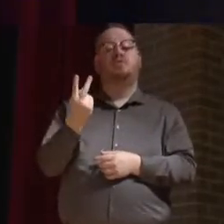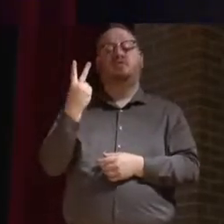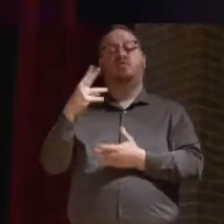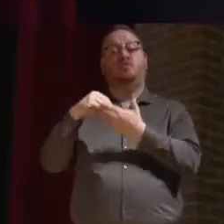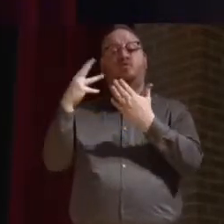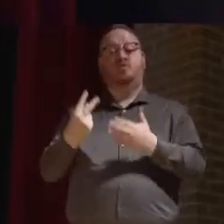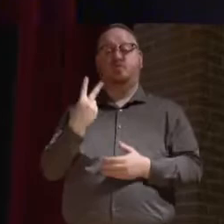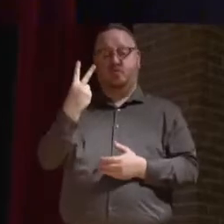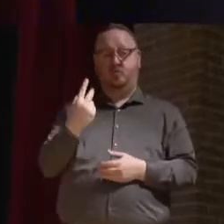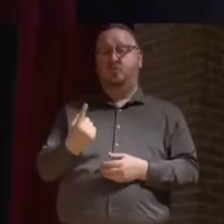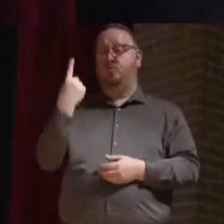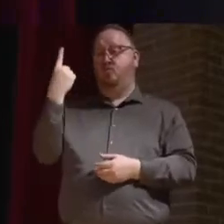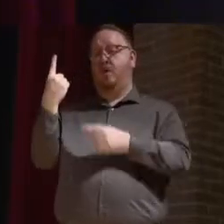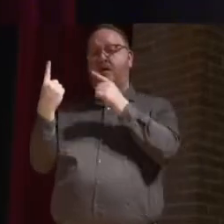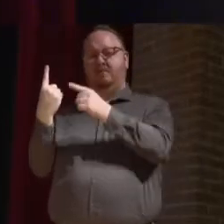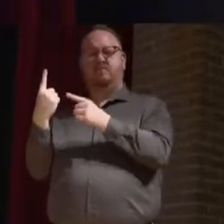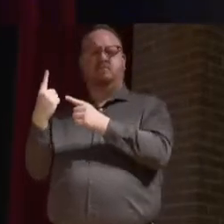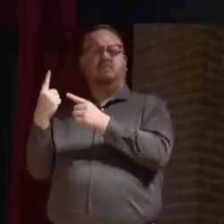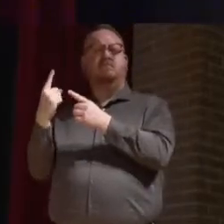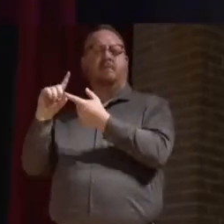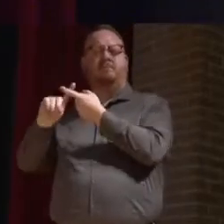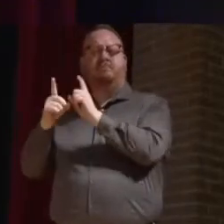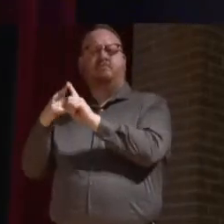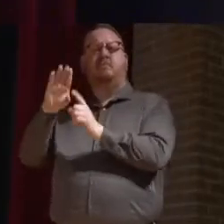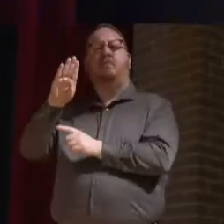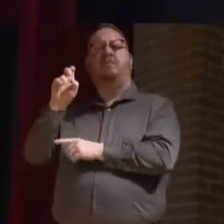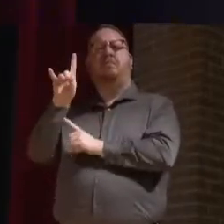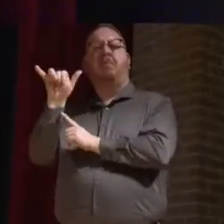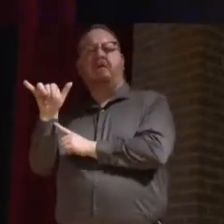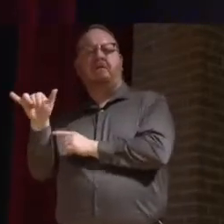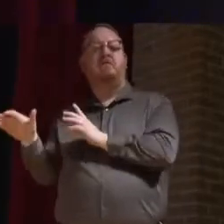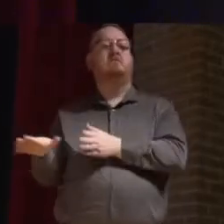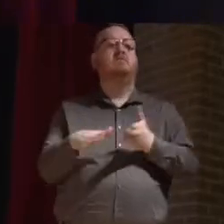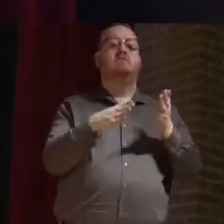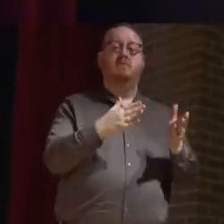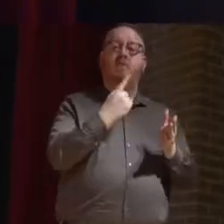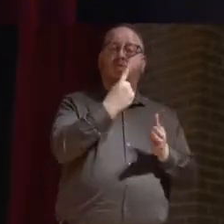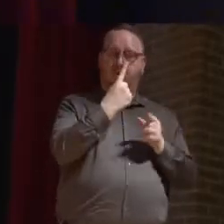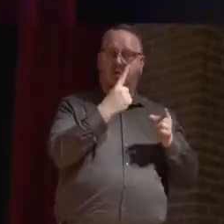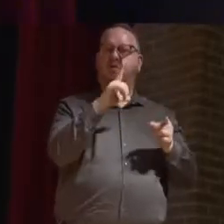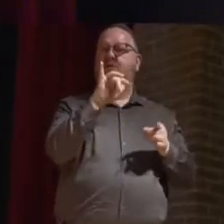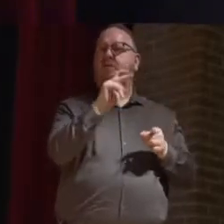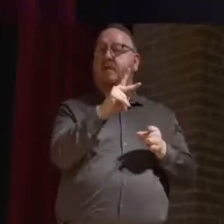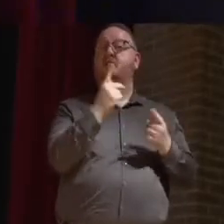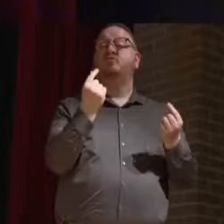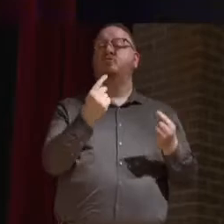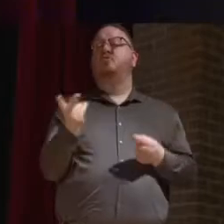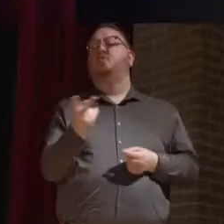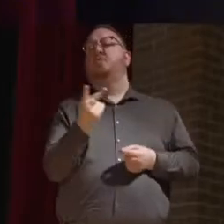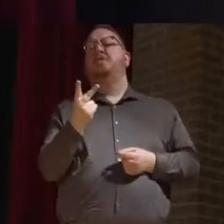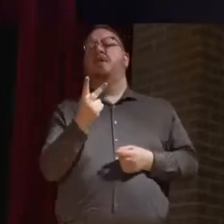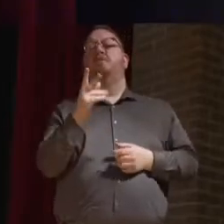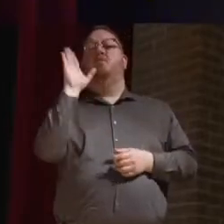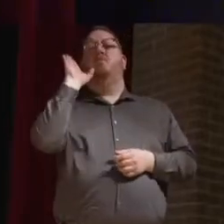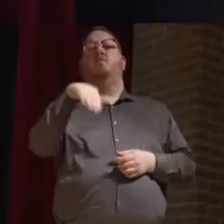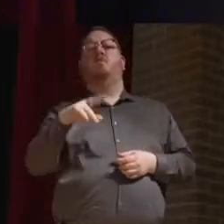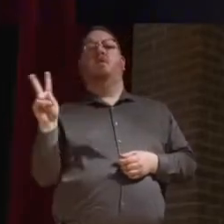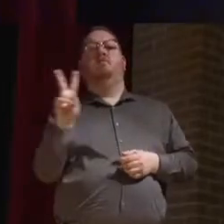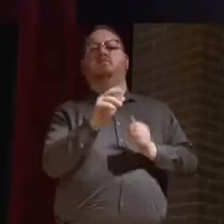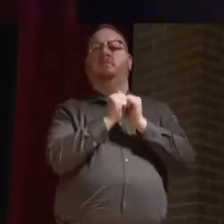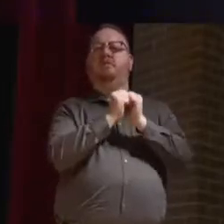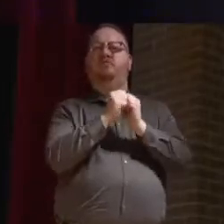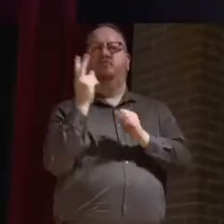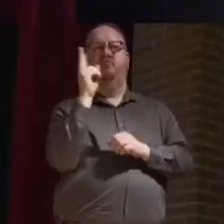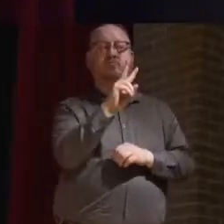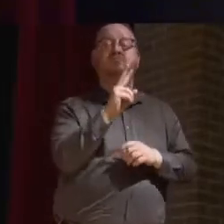the link and one of them is the buddy. You hook them up together, partner them. They may go to class together or sit together at lunch. And then you've